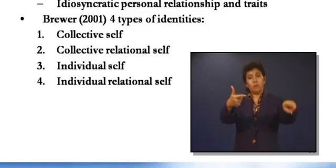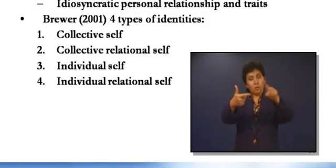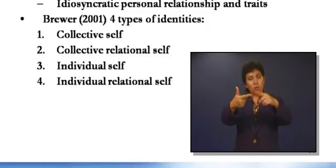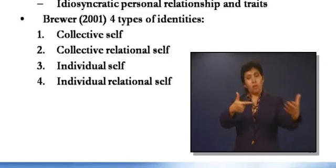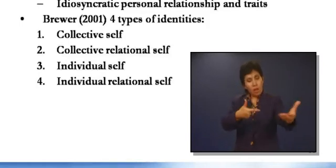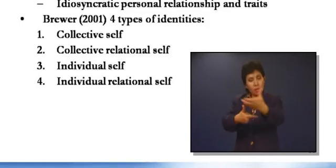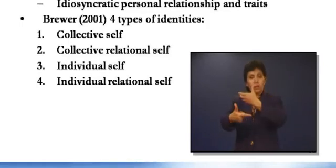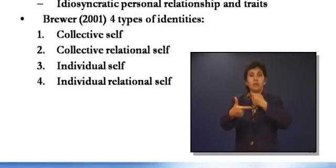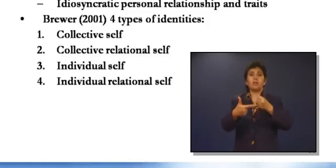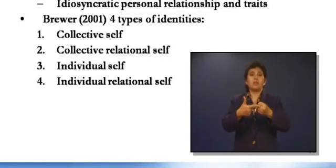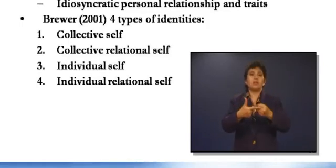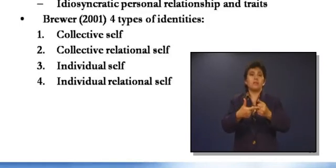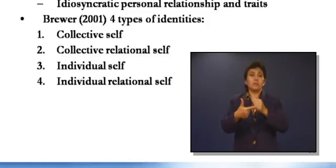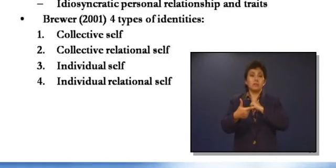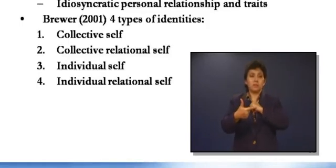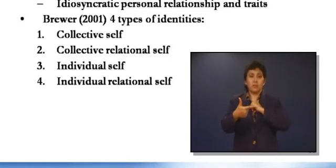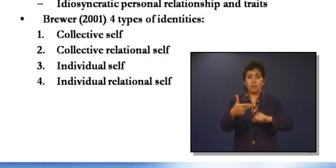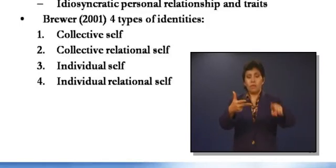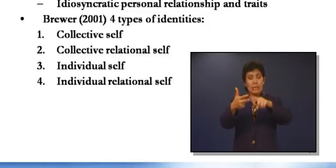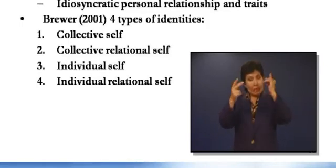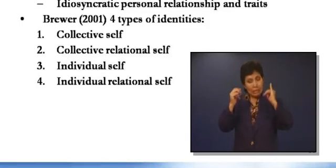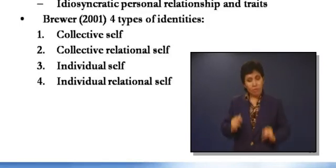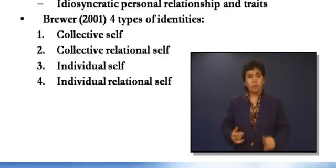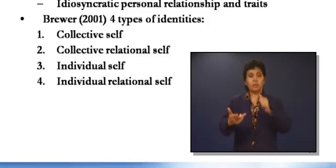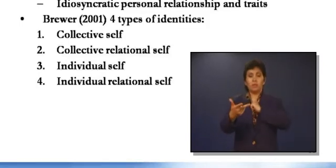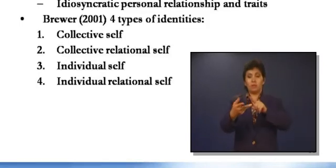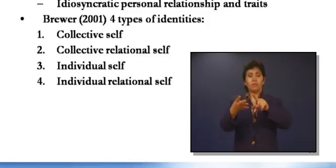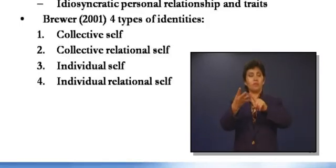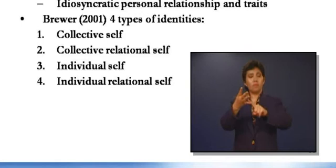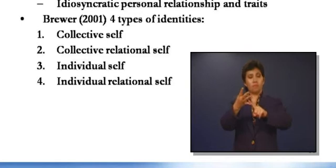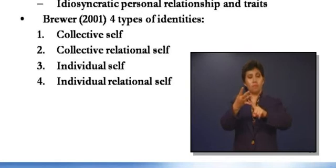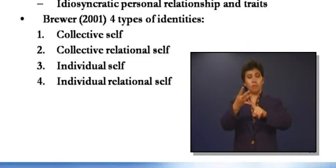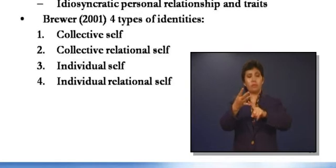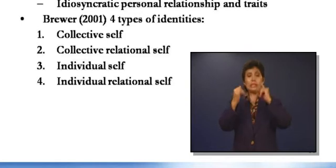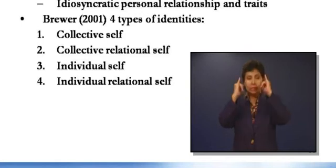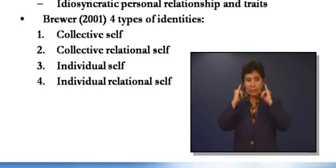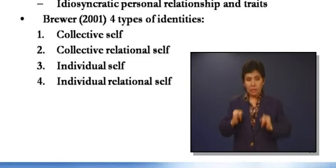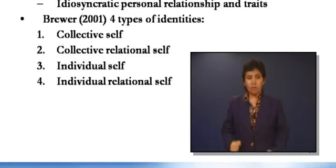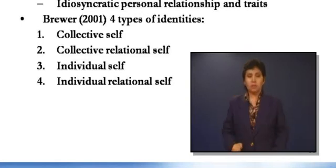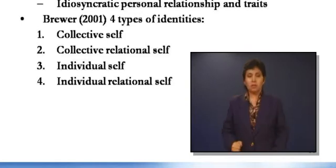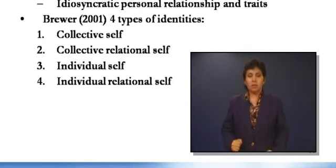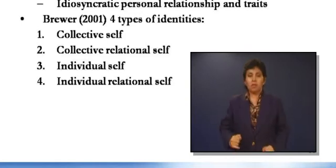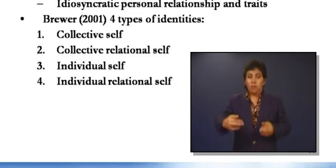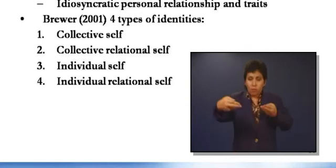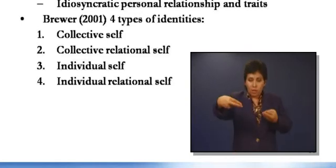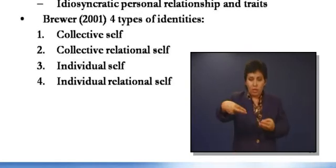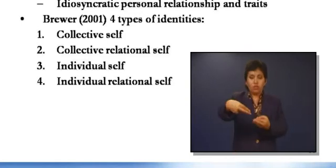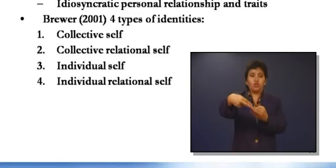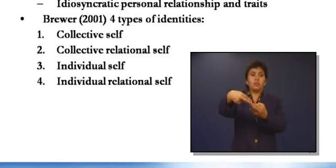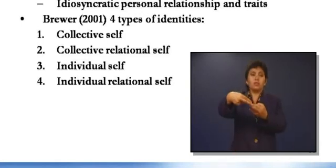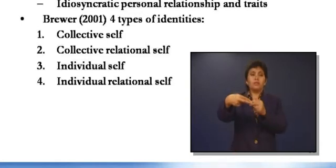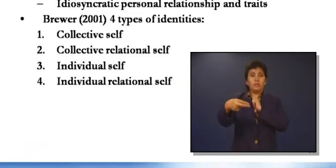collective relational self. The third one is individual self, and the fourth one is individual relational